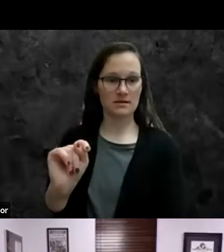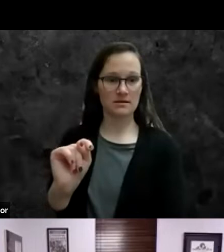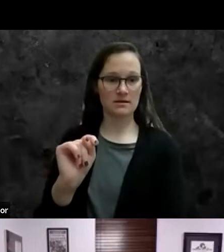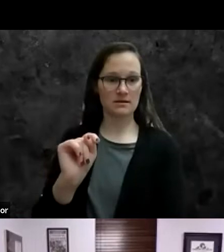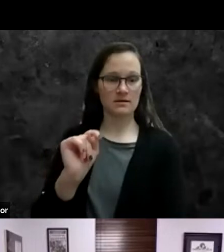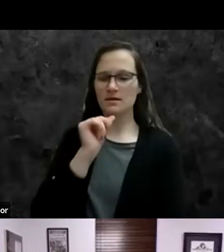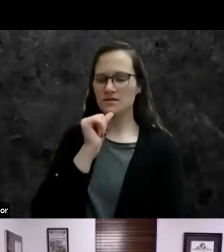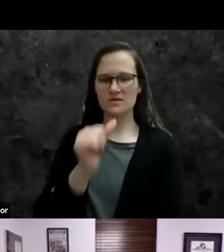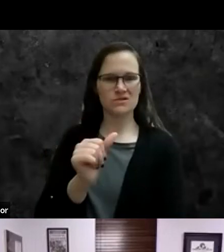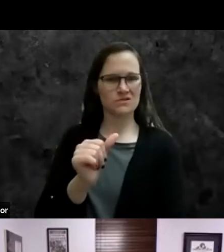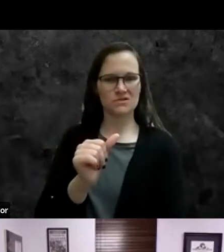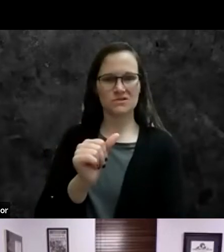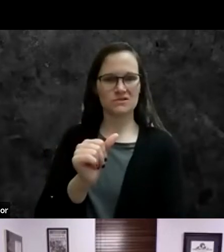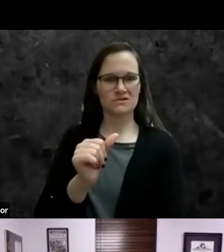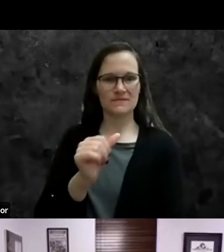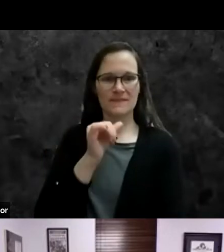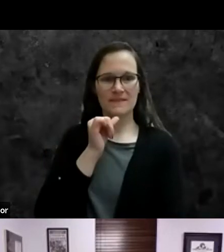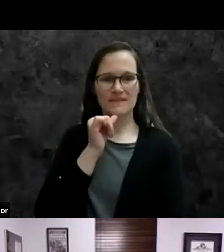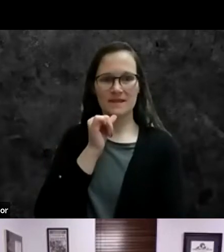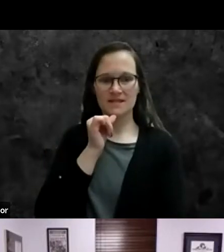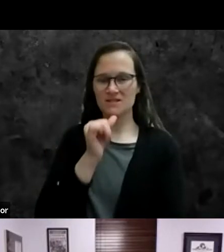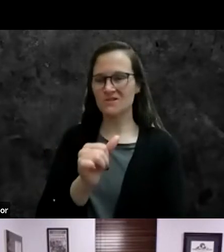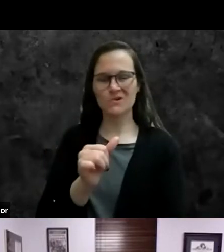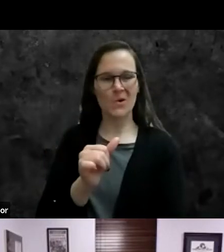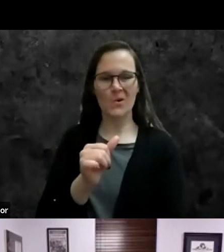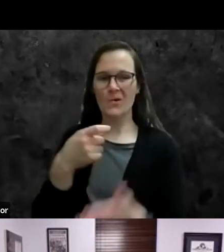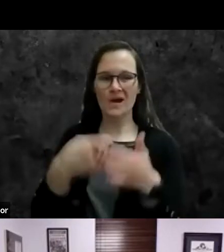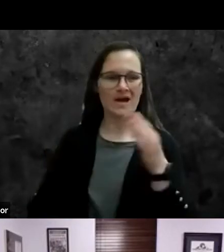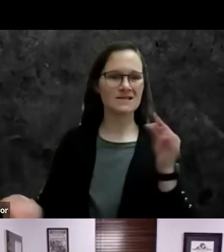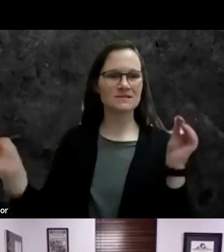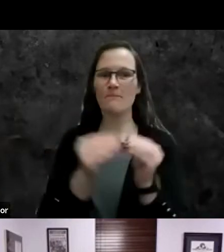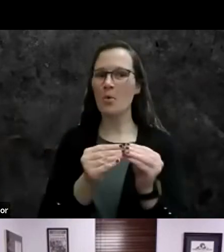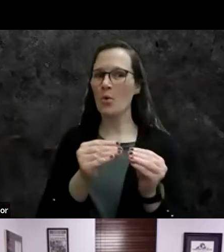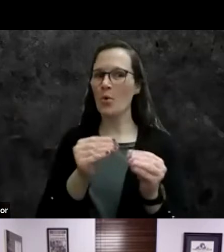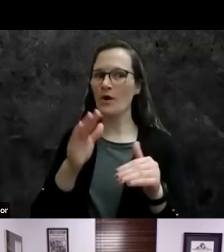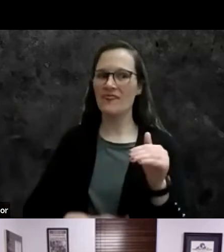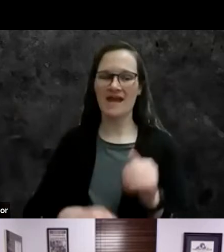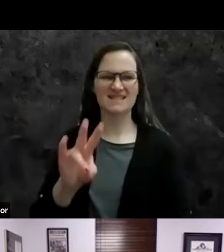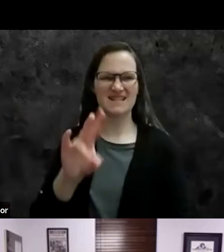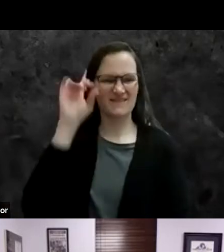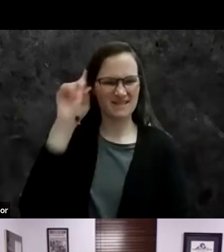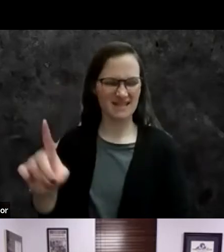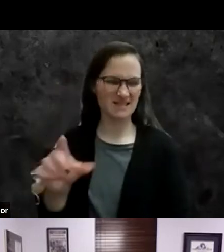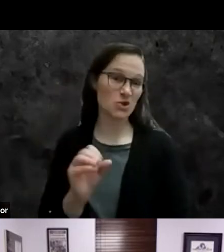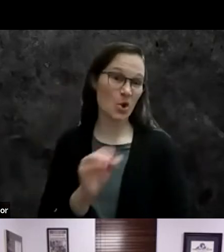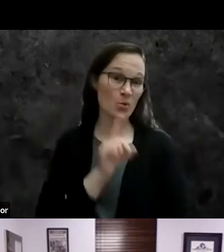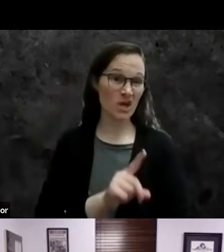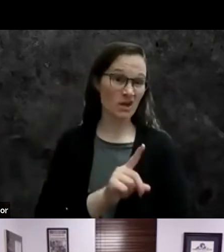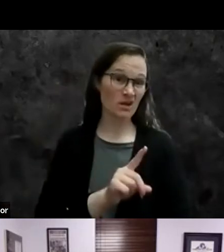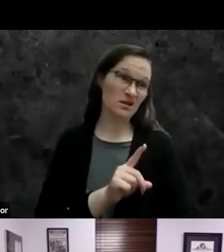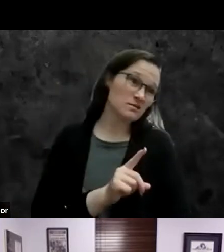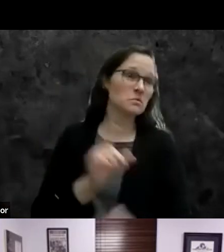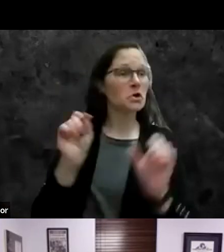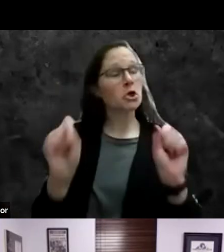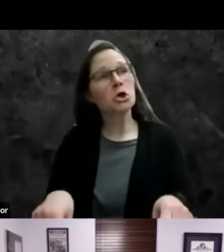more than 7 cents to make, and everything else is gravy for the companies. Just going to throw that out there. So in an ideal world, we actually could all afford that